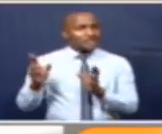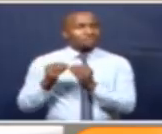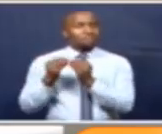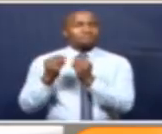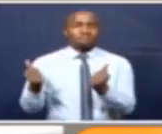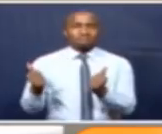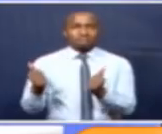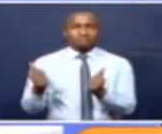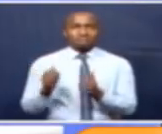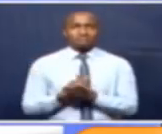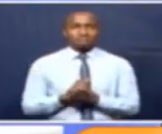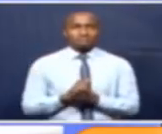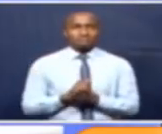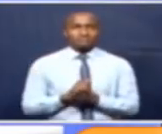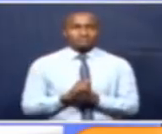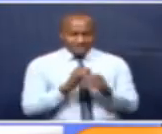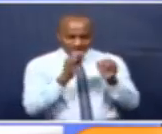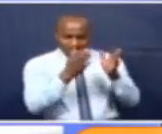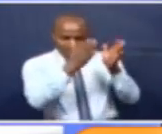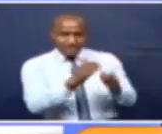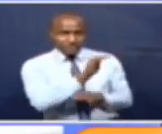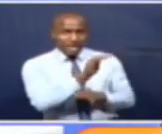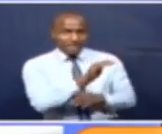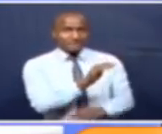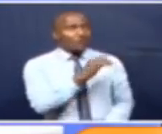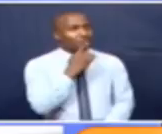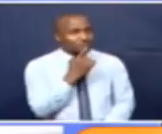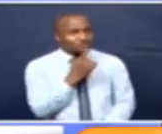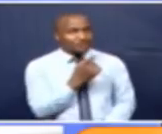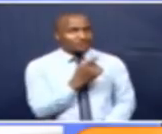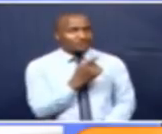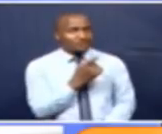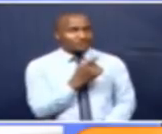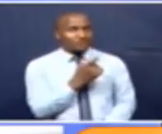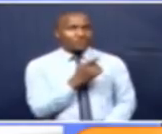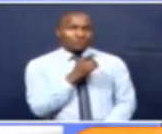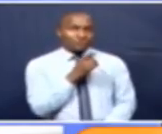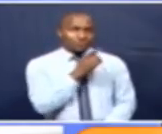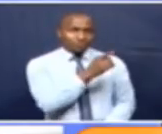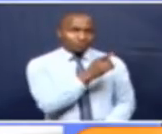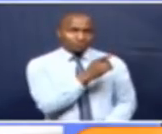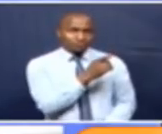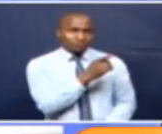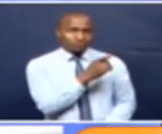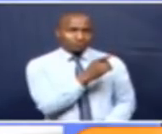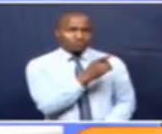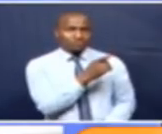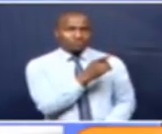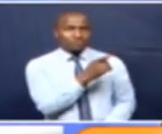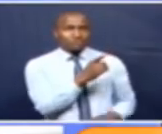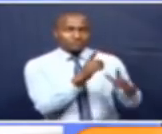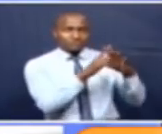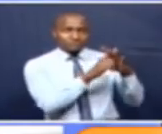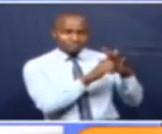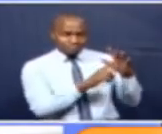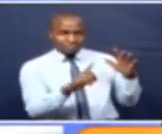with. And if someone asks you or says that you choreographed your entire exit